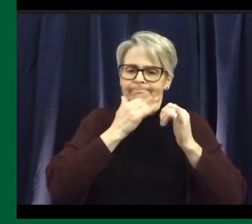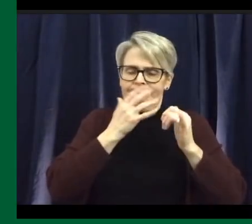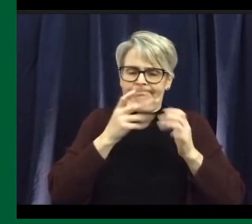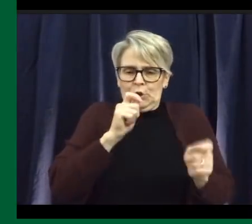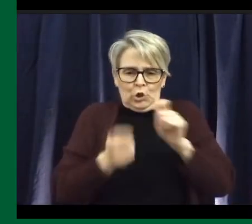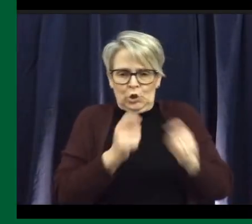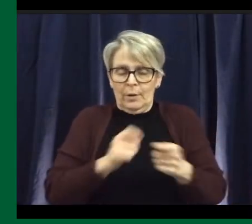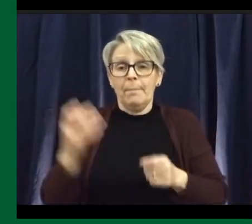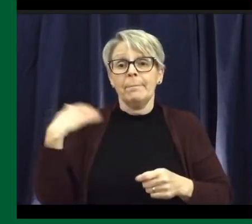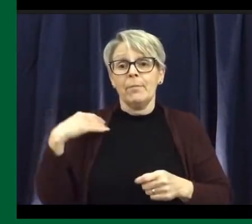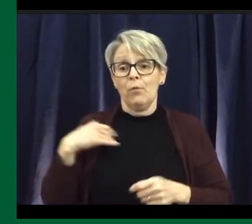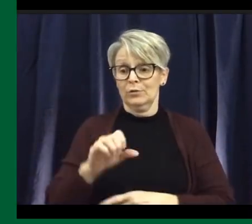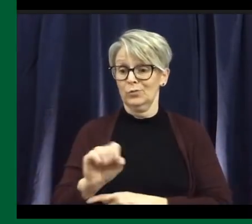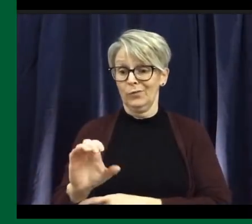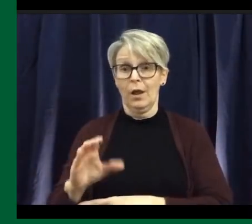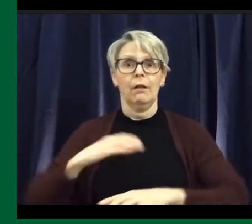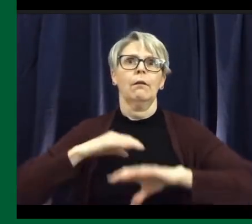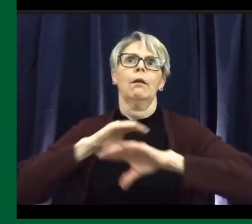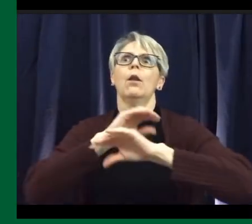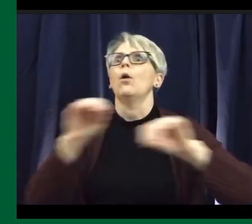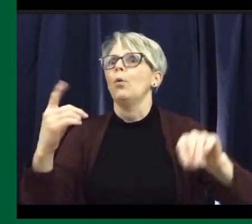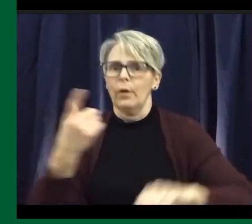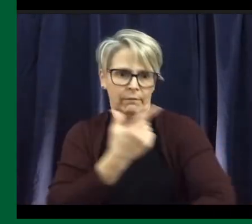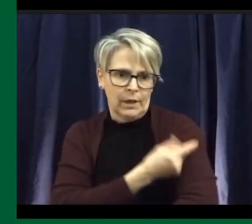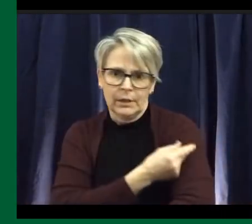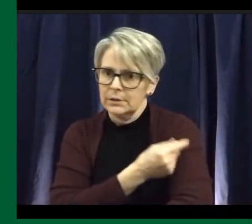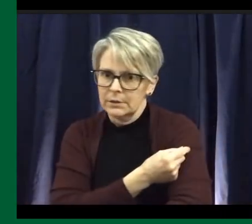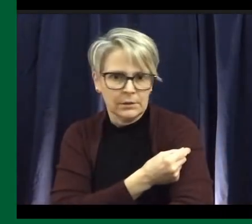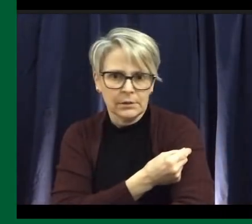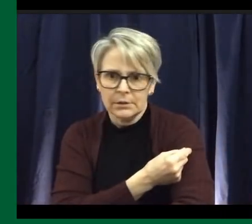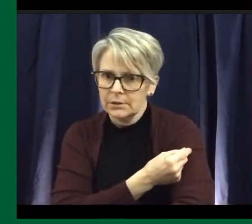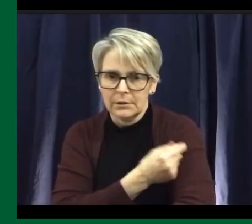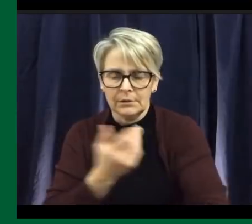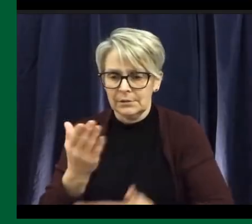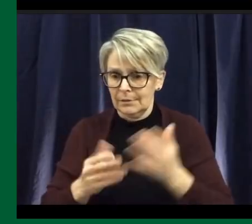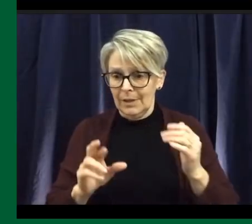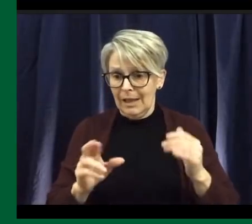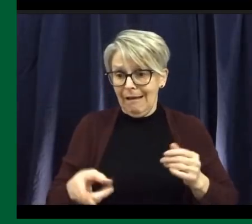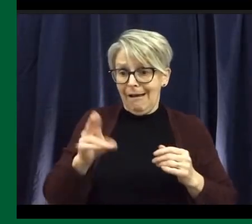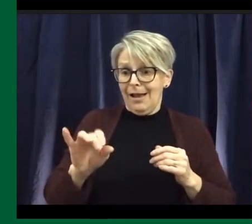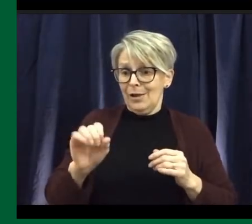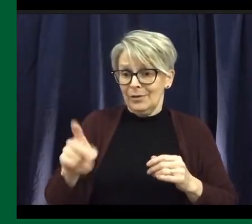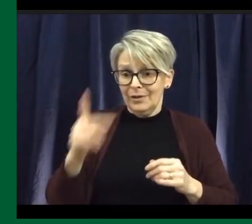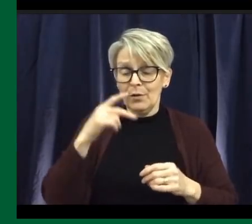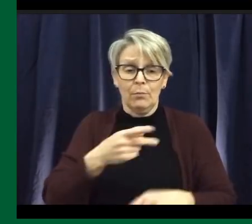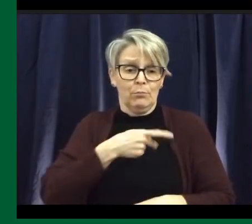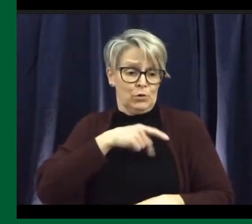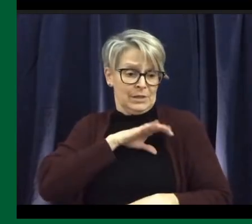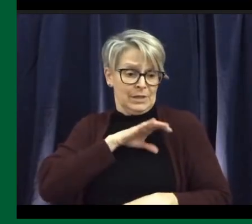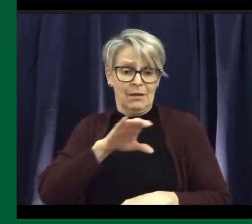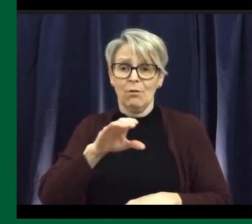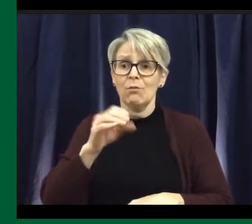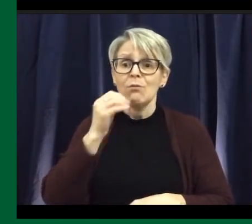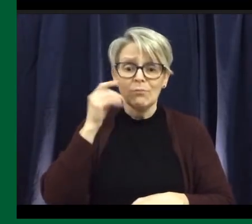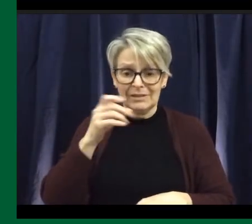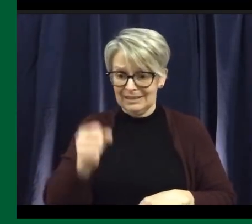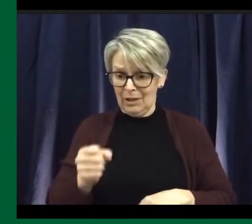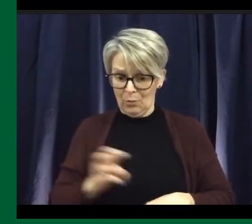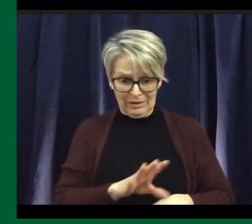Current had nobody vaccinated. Some of the highest priority, high-risk individuals, long-term care and personal care homes, were sitting down in the southwest of the